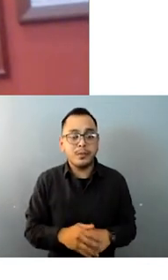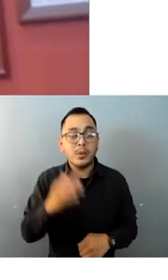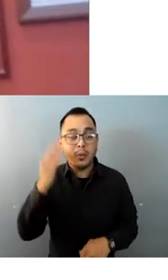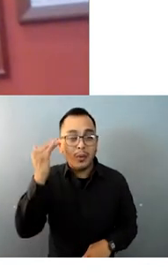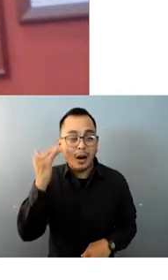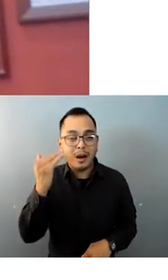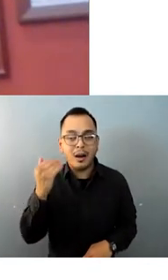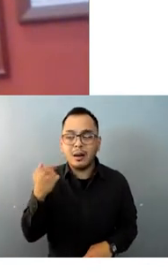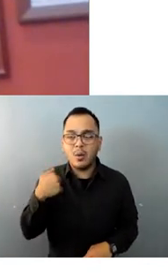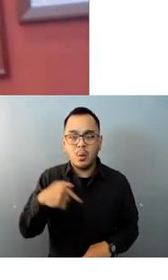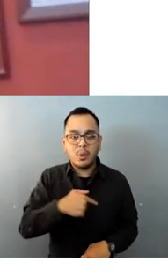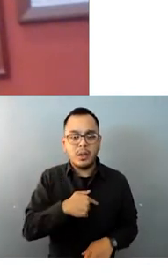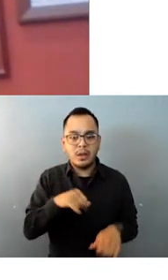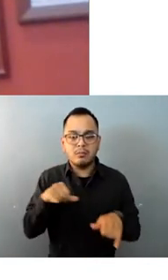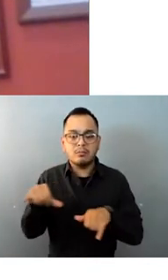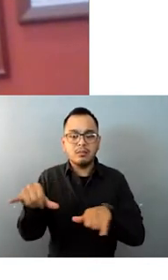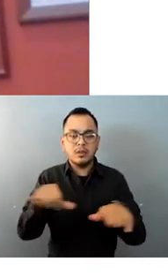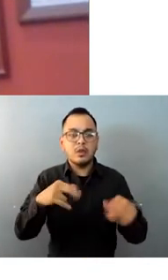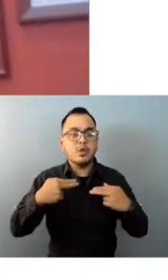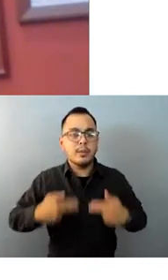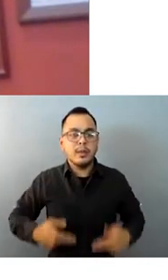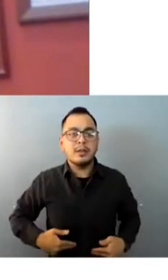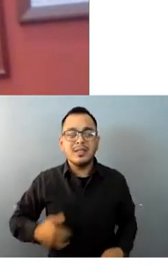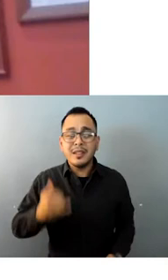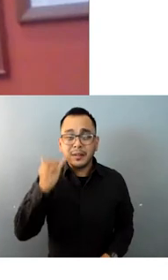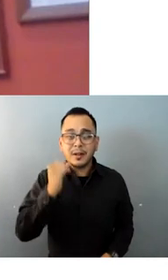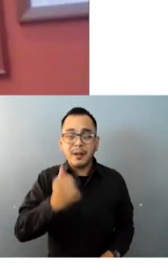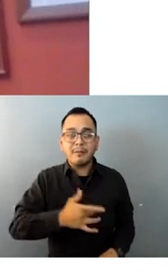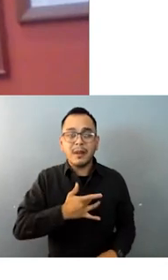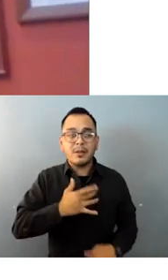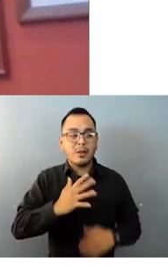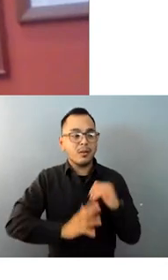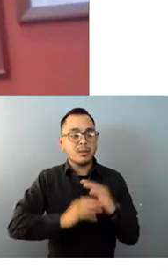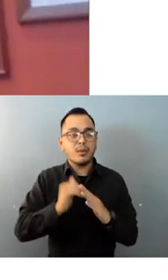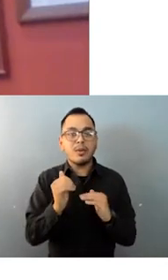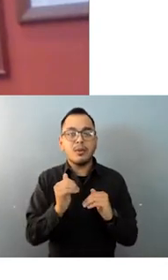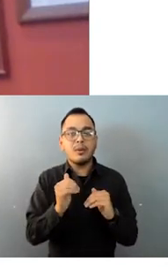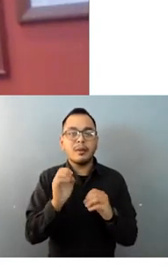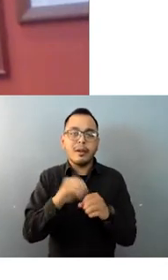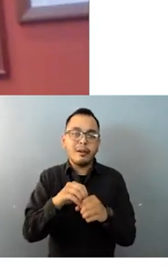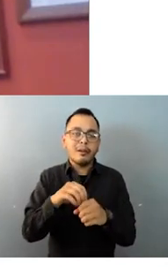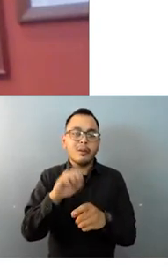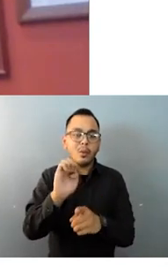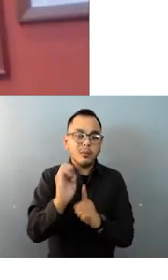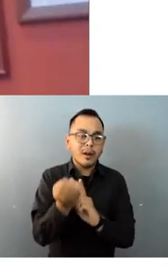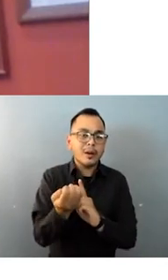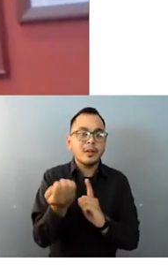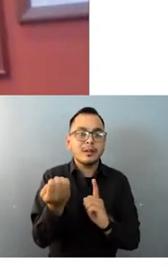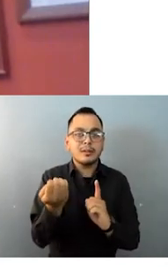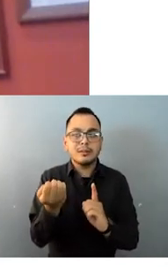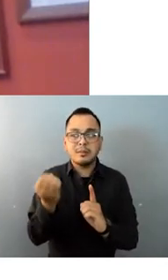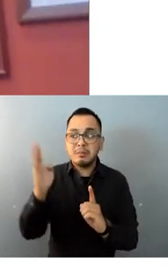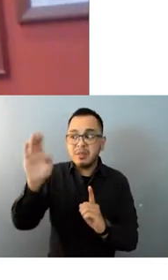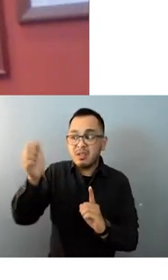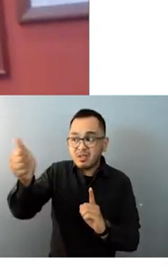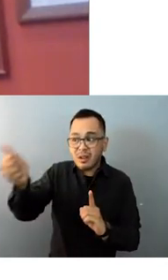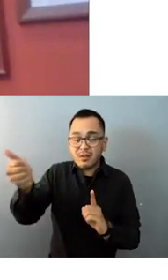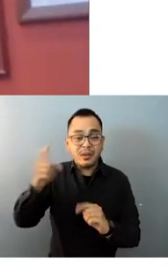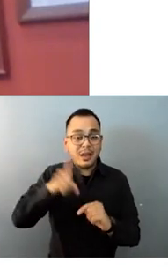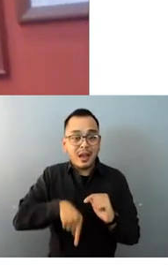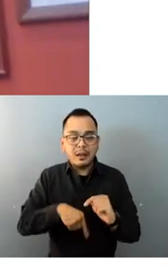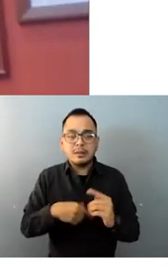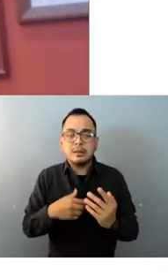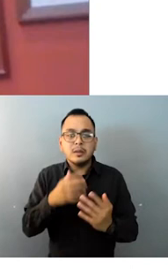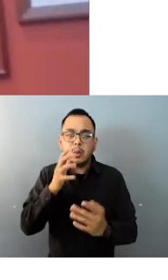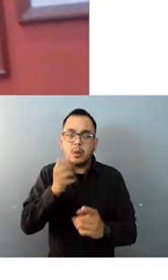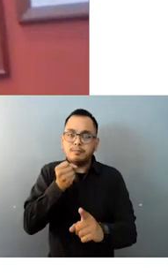we're all human beings, if you don't feel comfortable in an environment of being able to reveal who you are, that's going to have